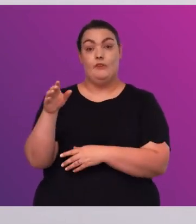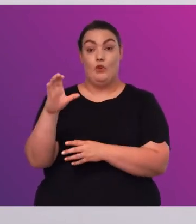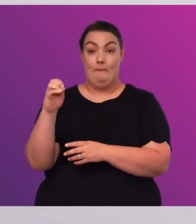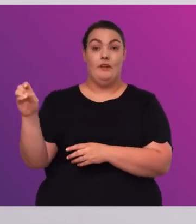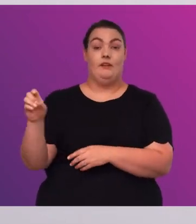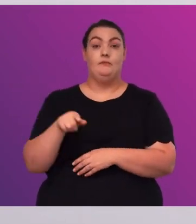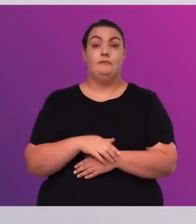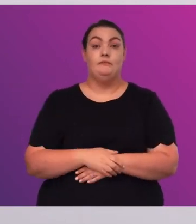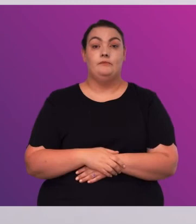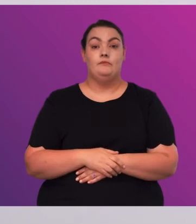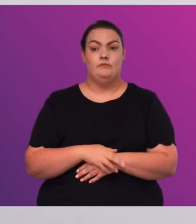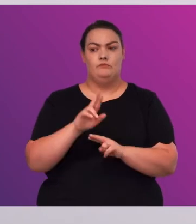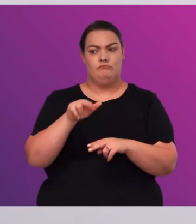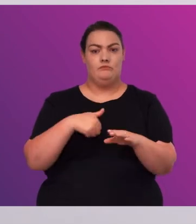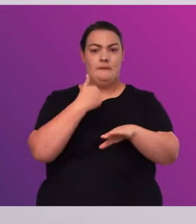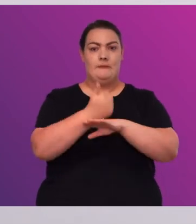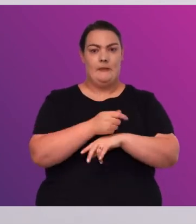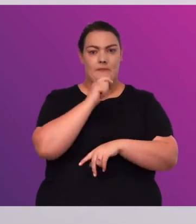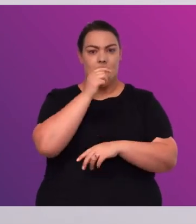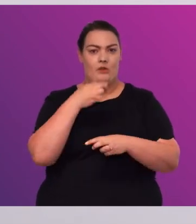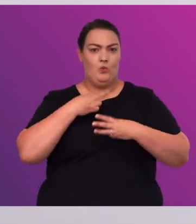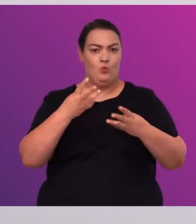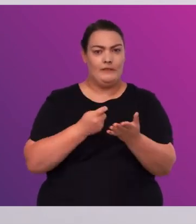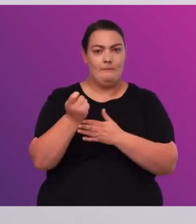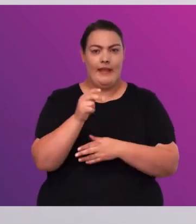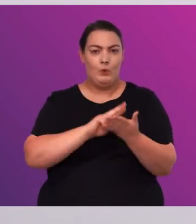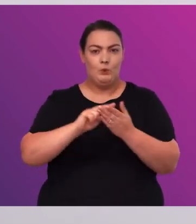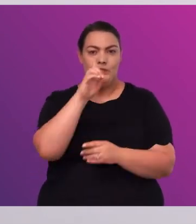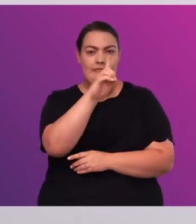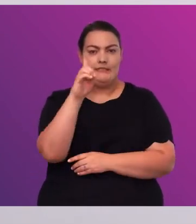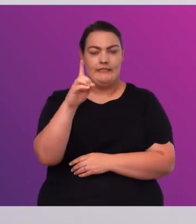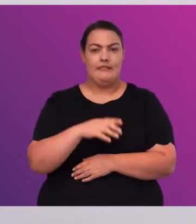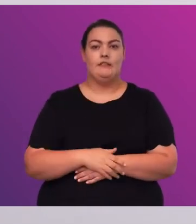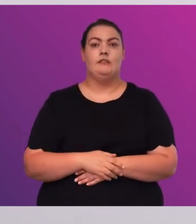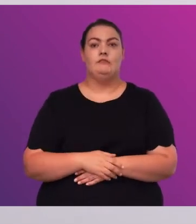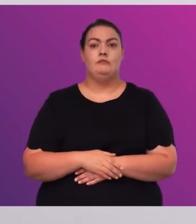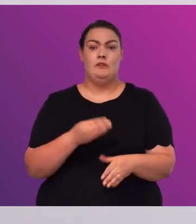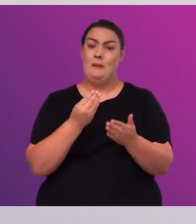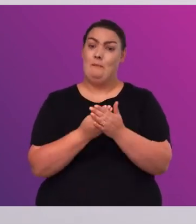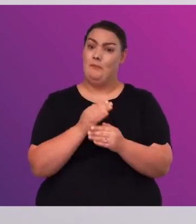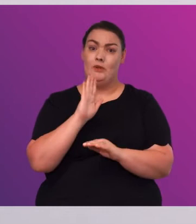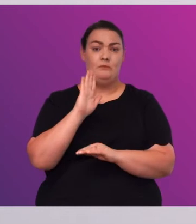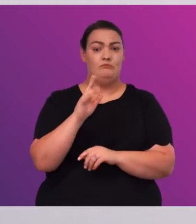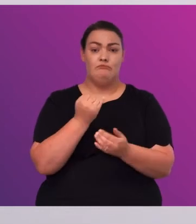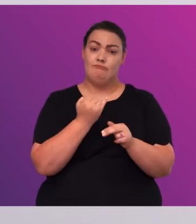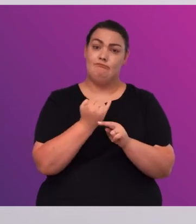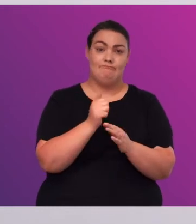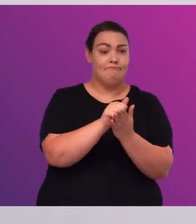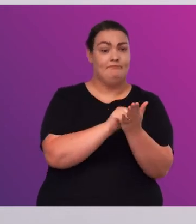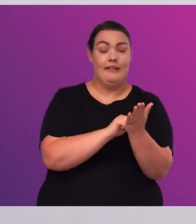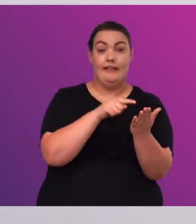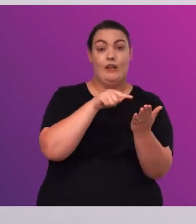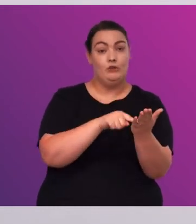them you would like to pay by direct debit. Again, the money must be in your account to allow